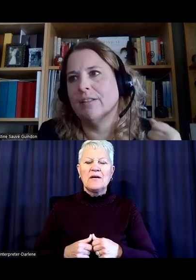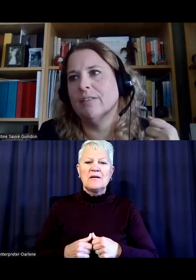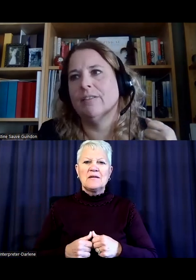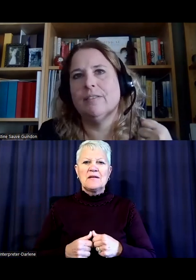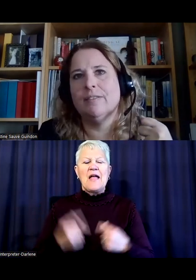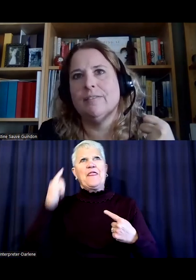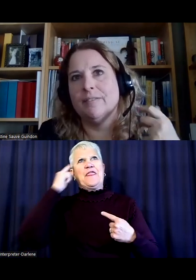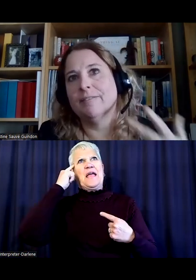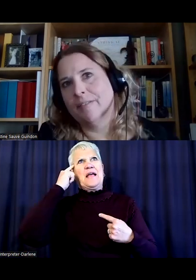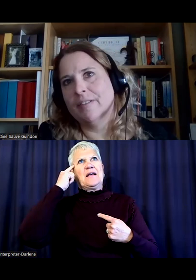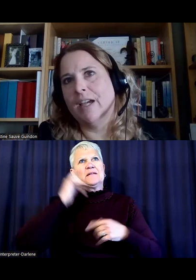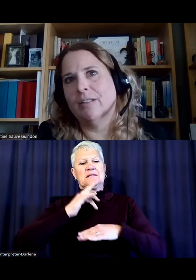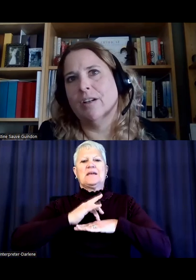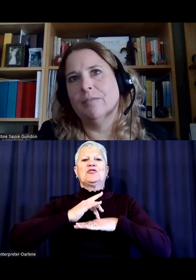think